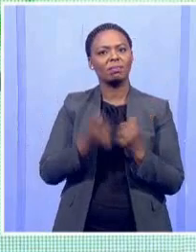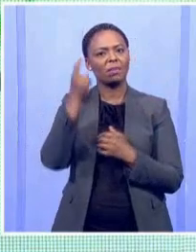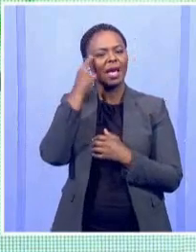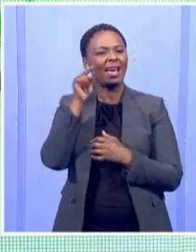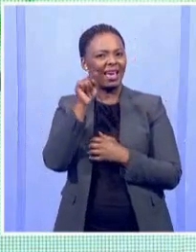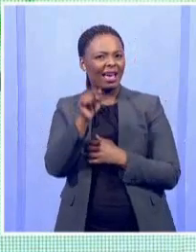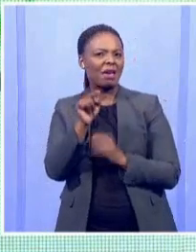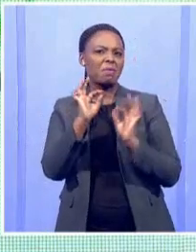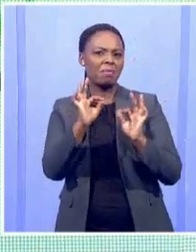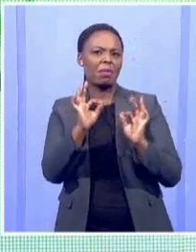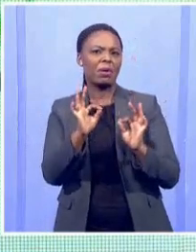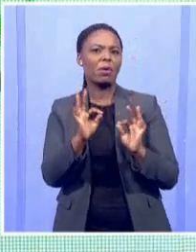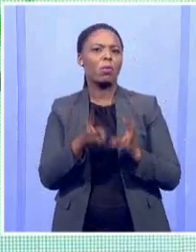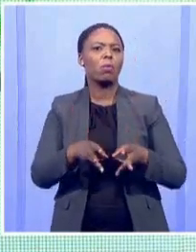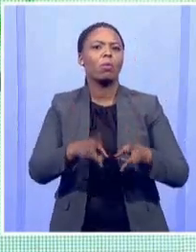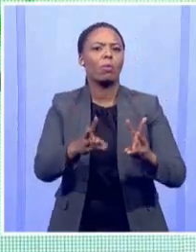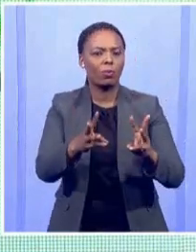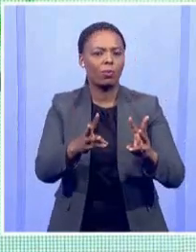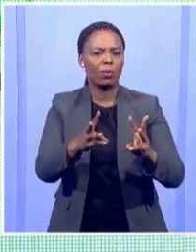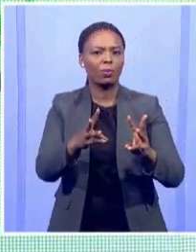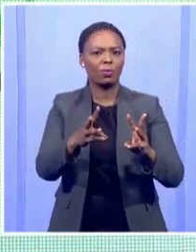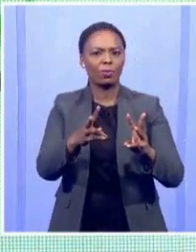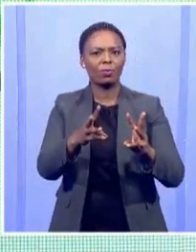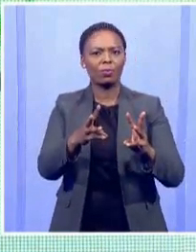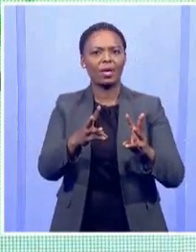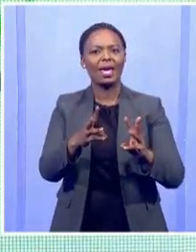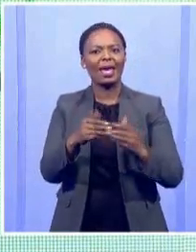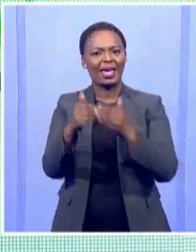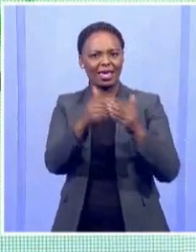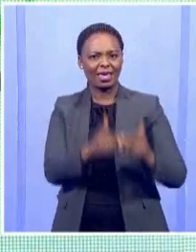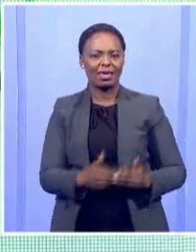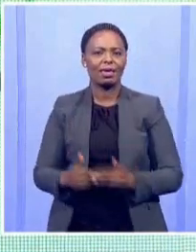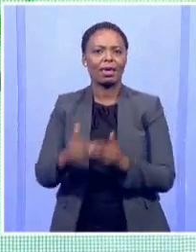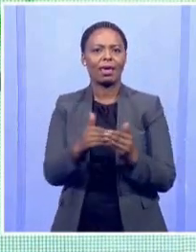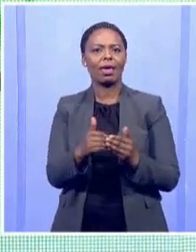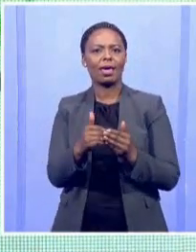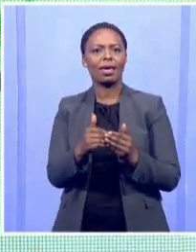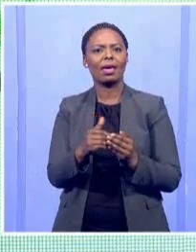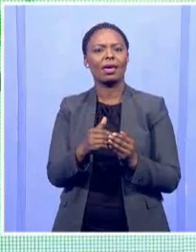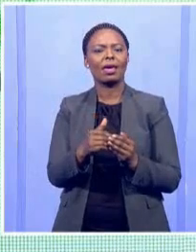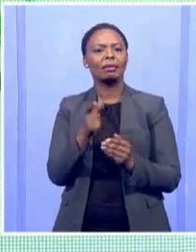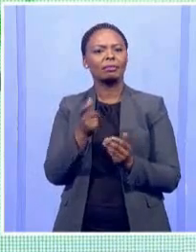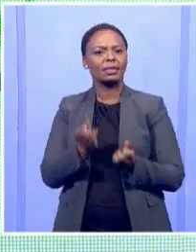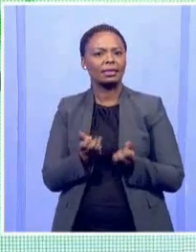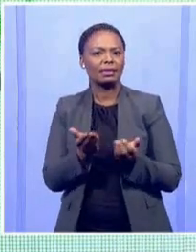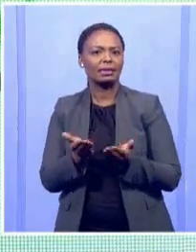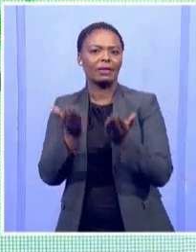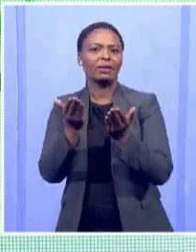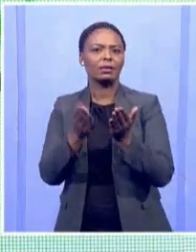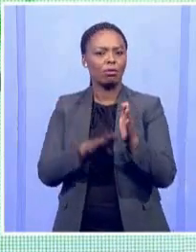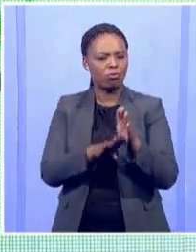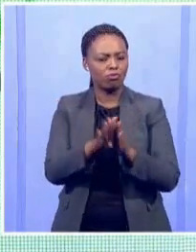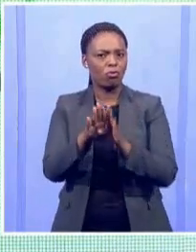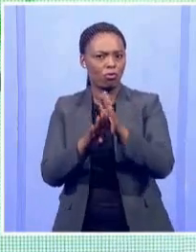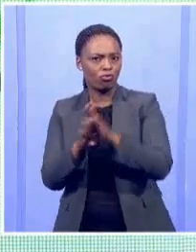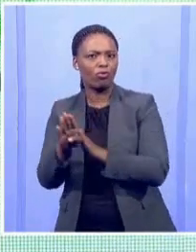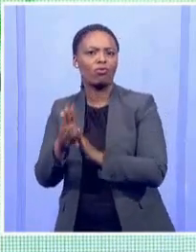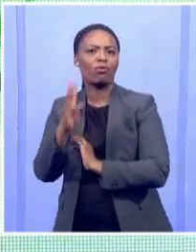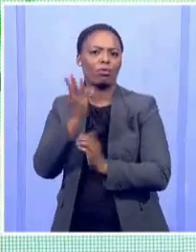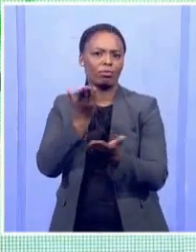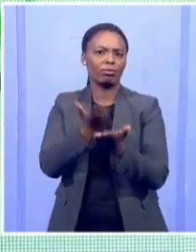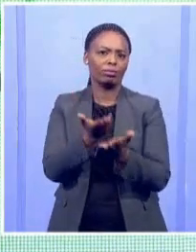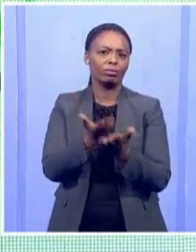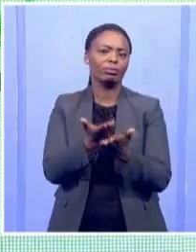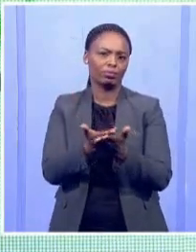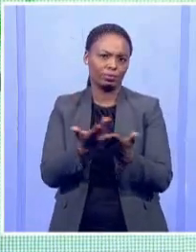changer in terms of the point of care, clinical services. We now have the tools